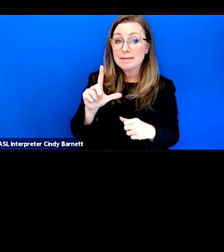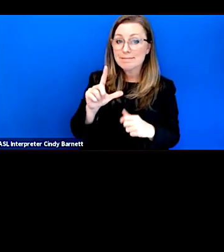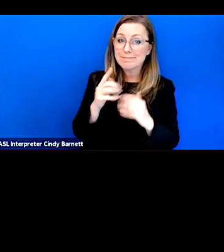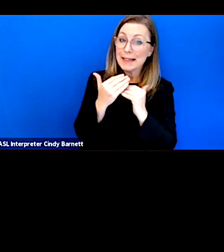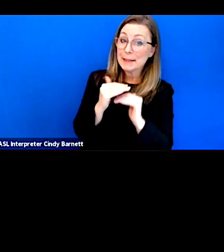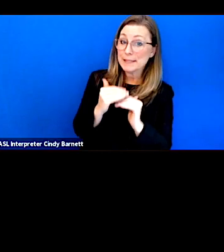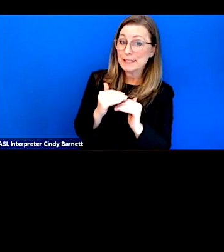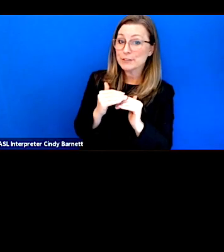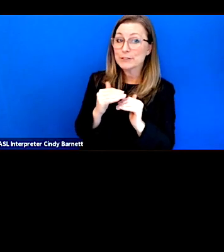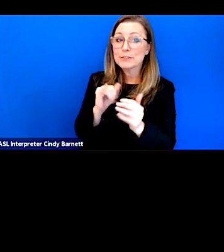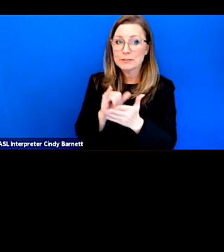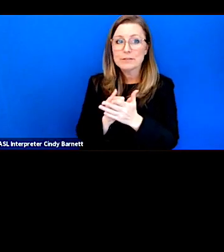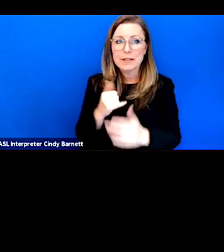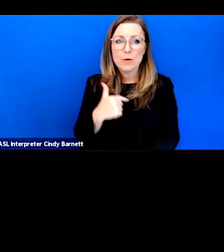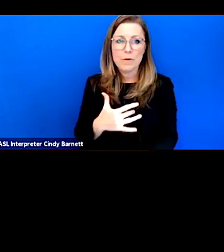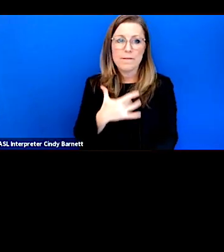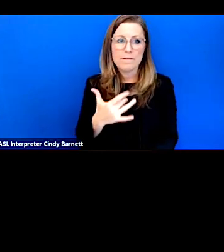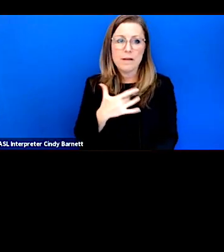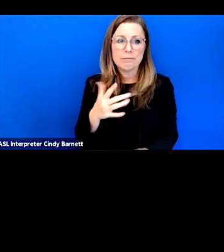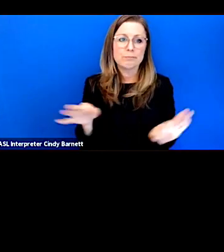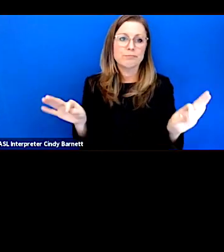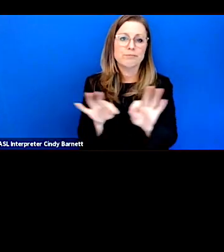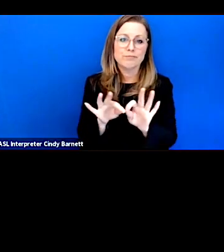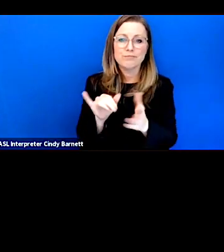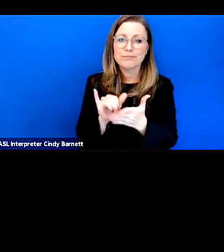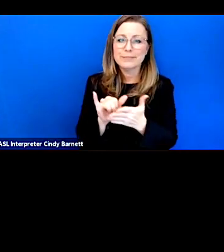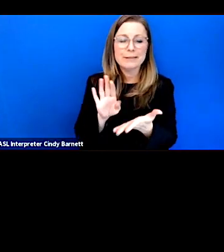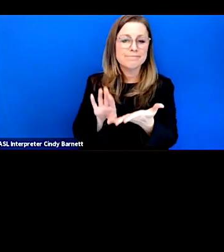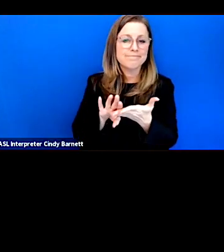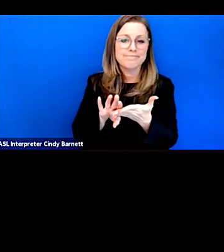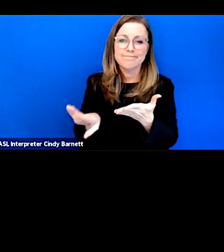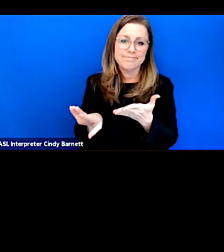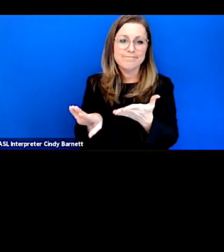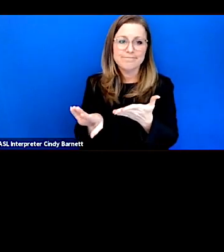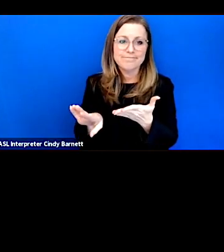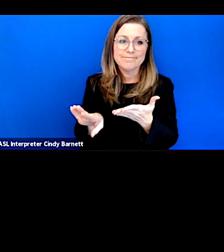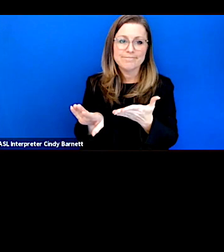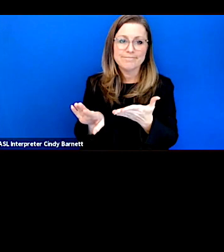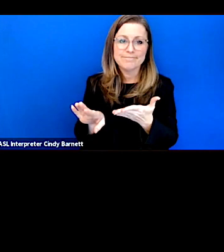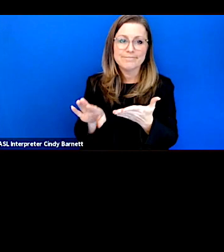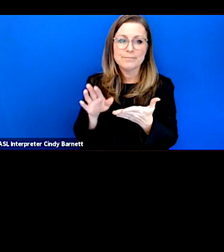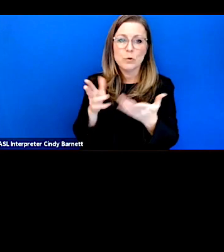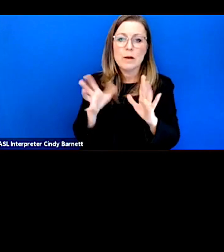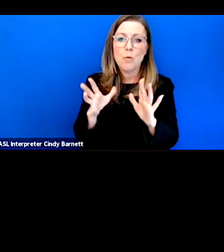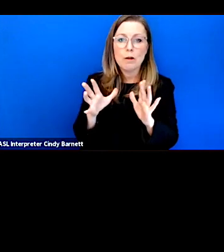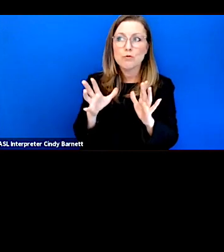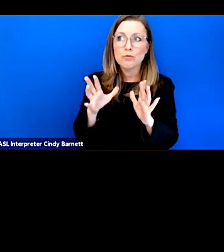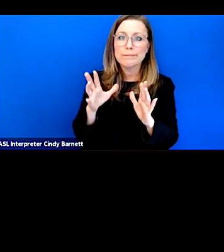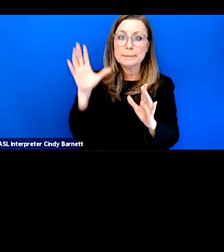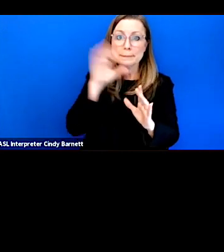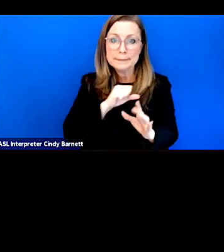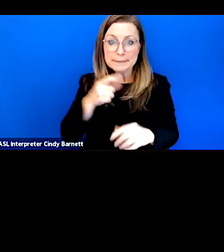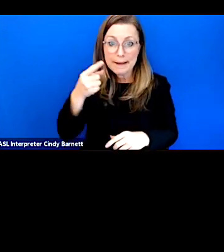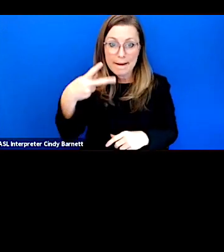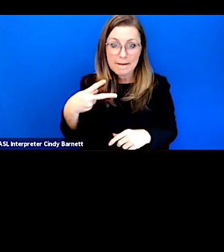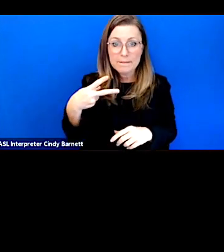thought was important, and we ended up needing to eliminate it to make sure that we didn't eliminate half of our literature because it did not